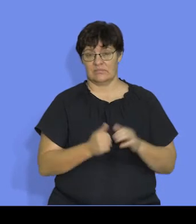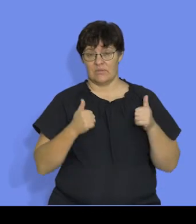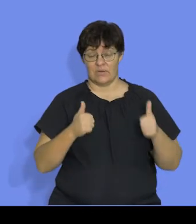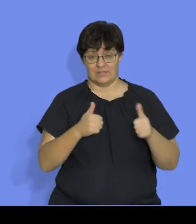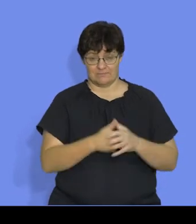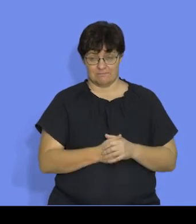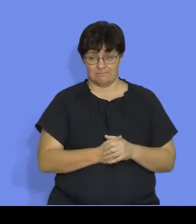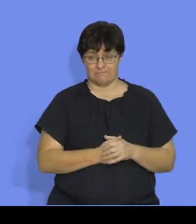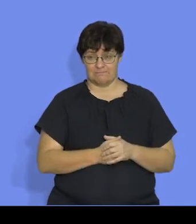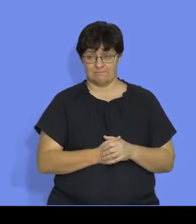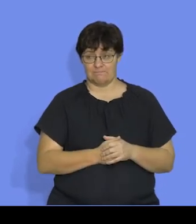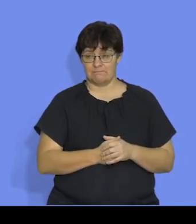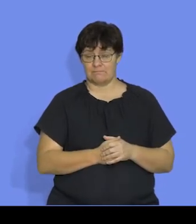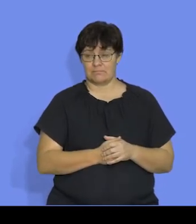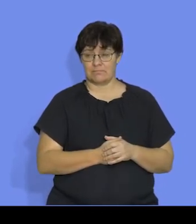Great.